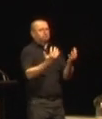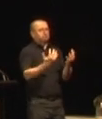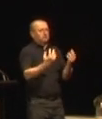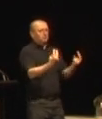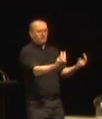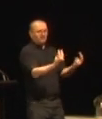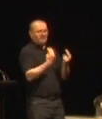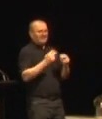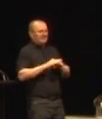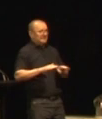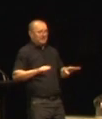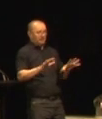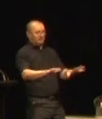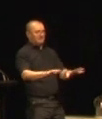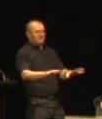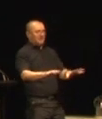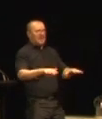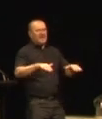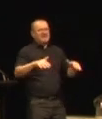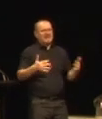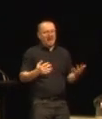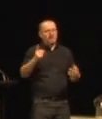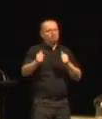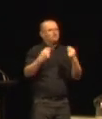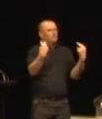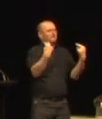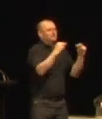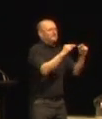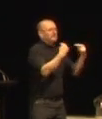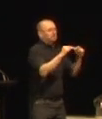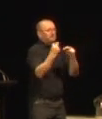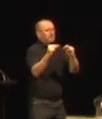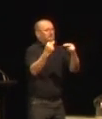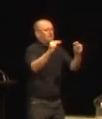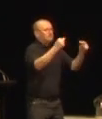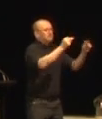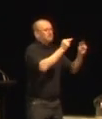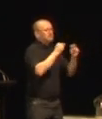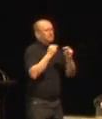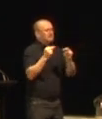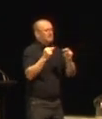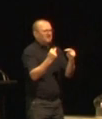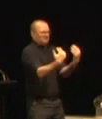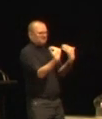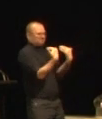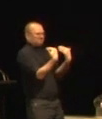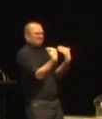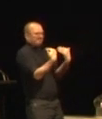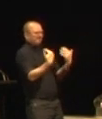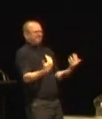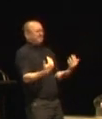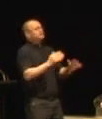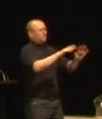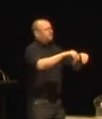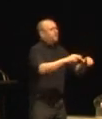stage. Now they're working on getting people to face each other. I thought that was beautiful. Get citizens to face each other. So you're going to